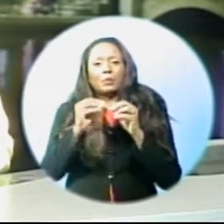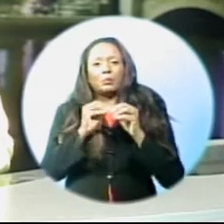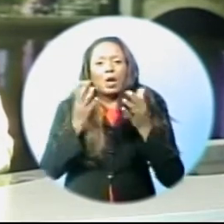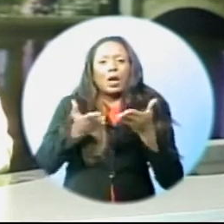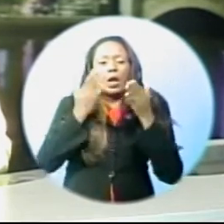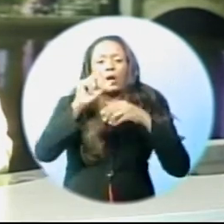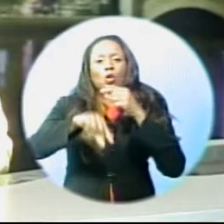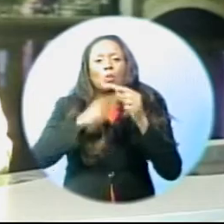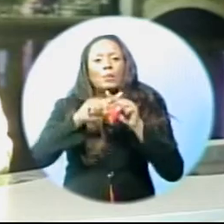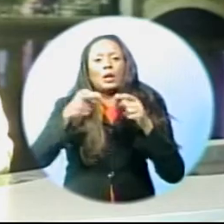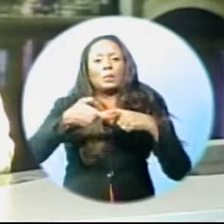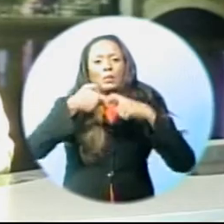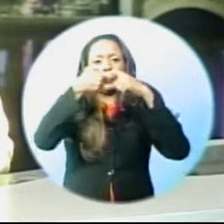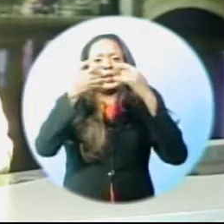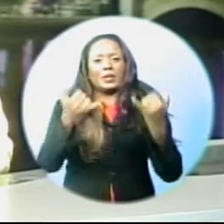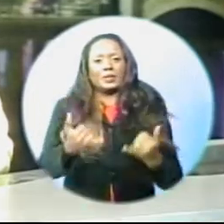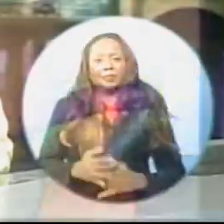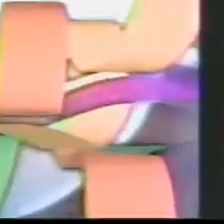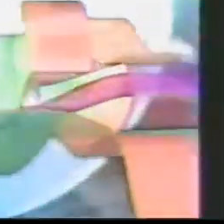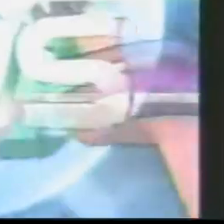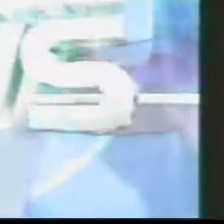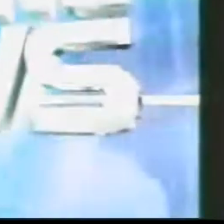the global stage. Stay with us.